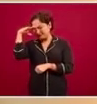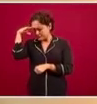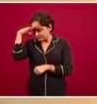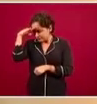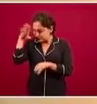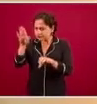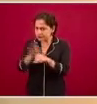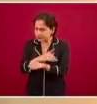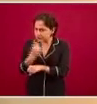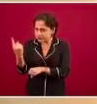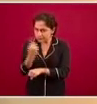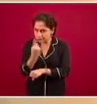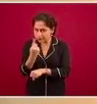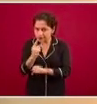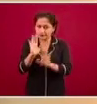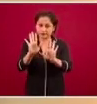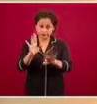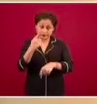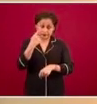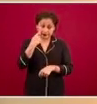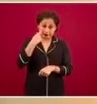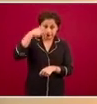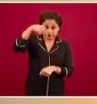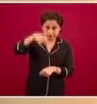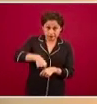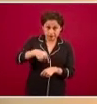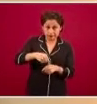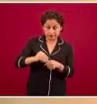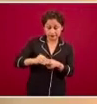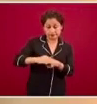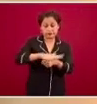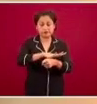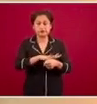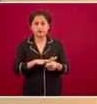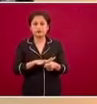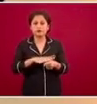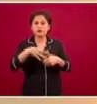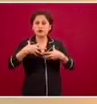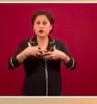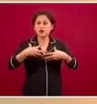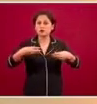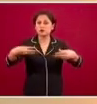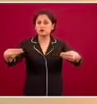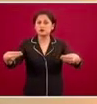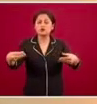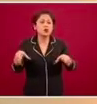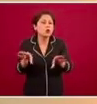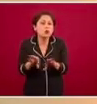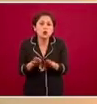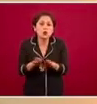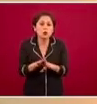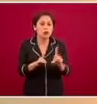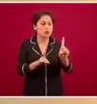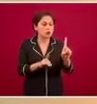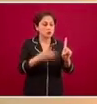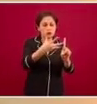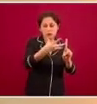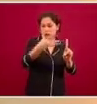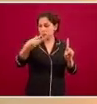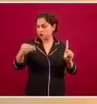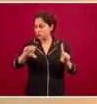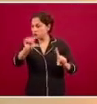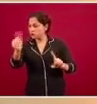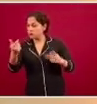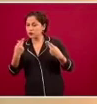using analytical models or reasoning tools. This information is transmitted